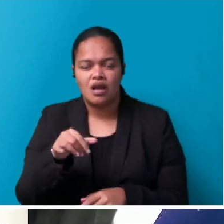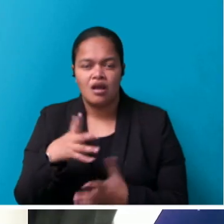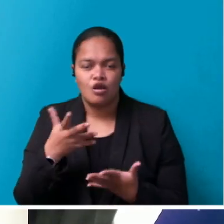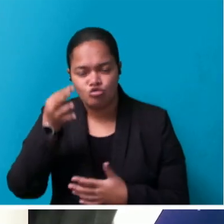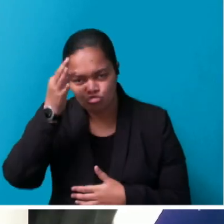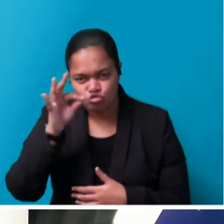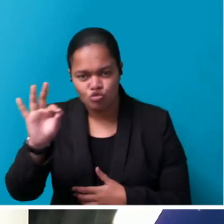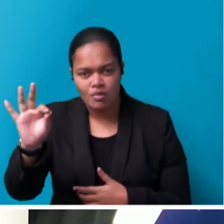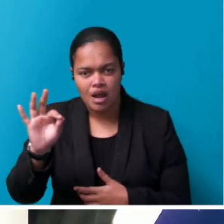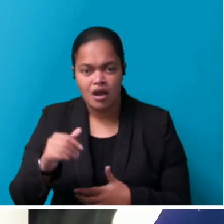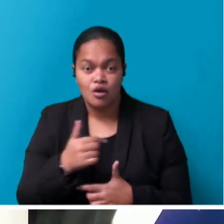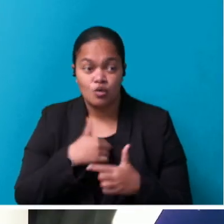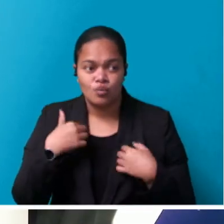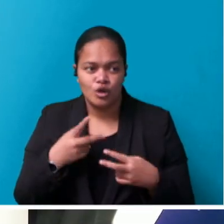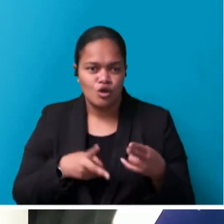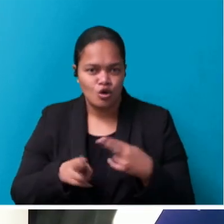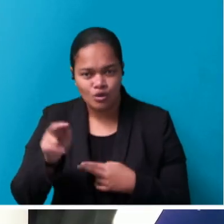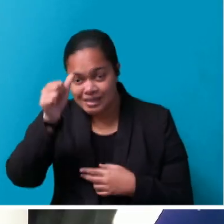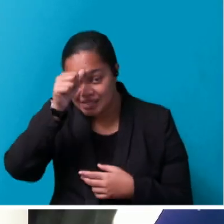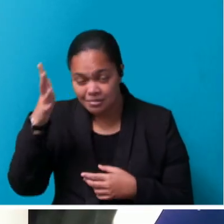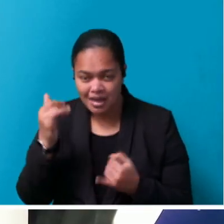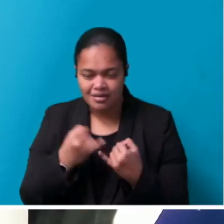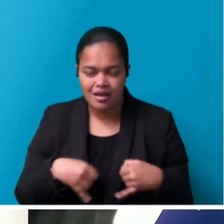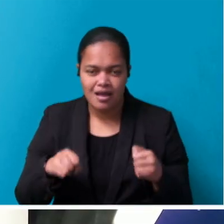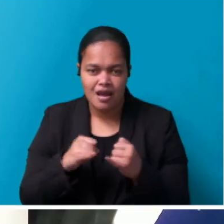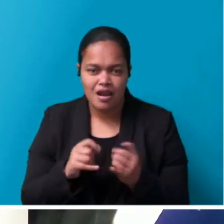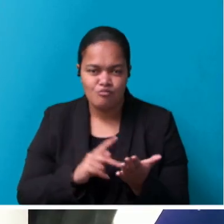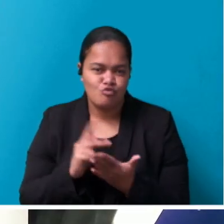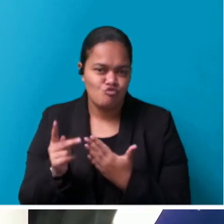launched the Smart Islands program.